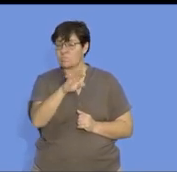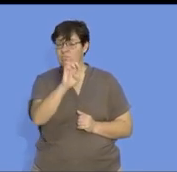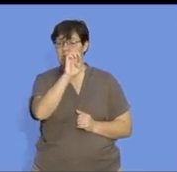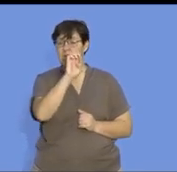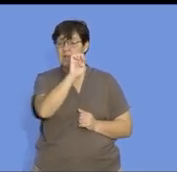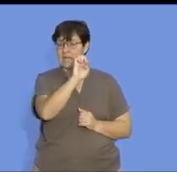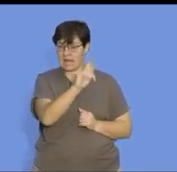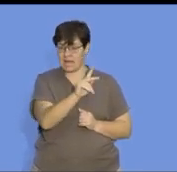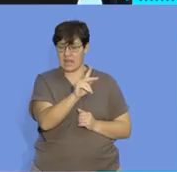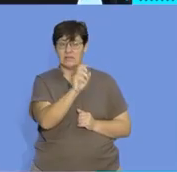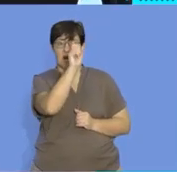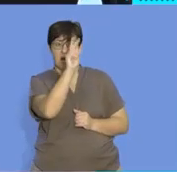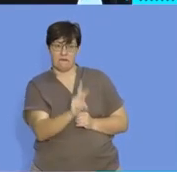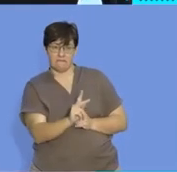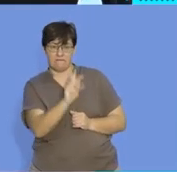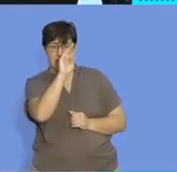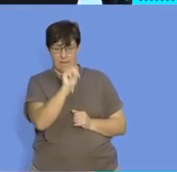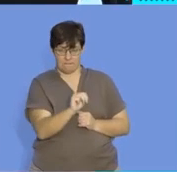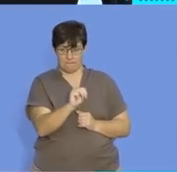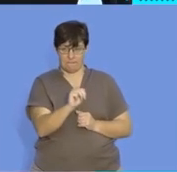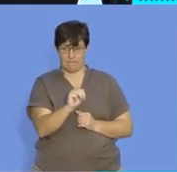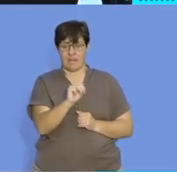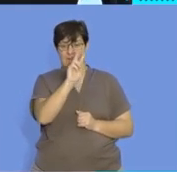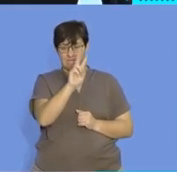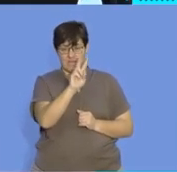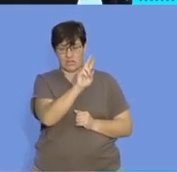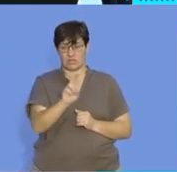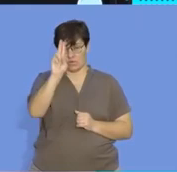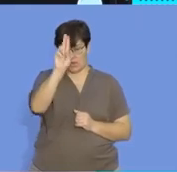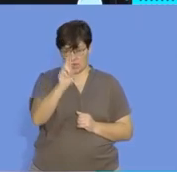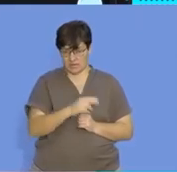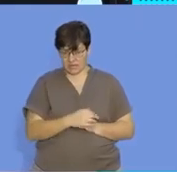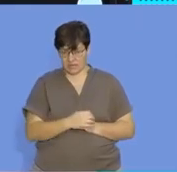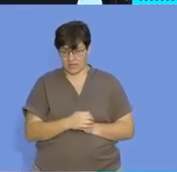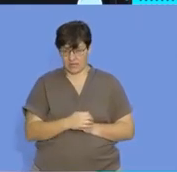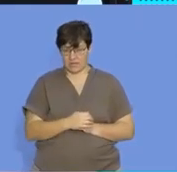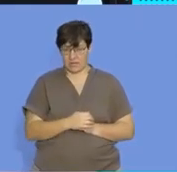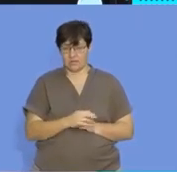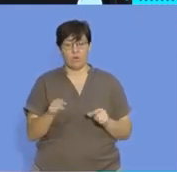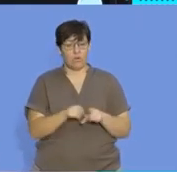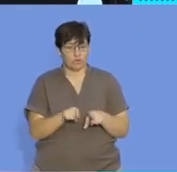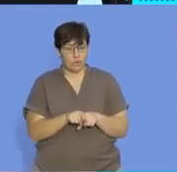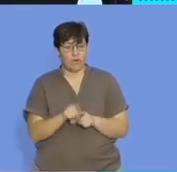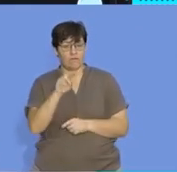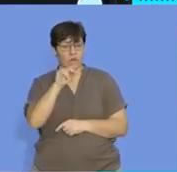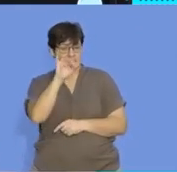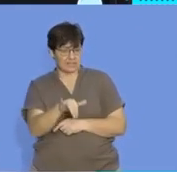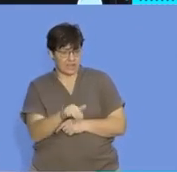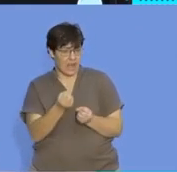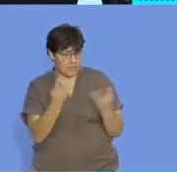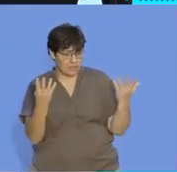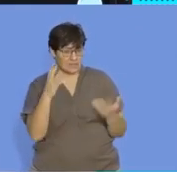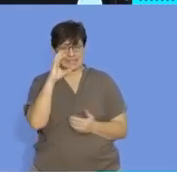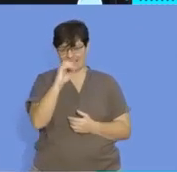equal to a half mv squared, but I also know the velocity is 0,